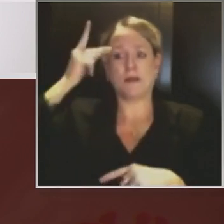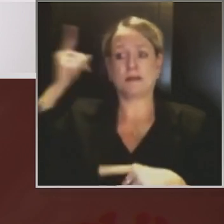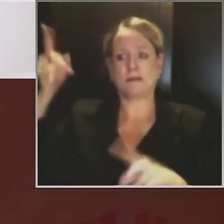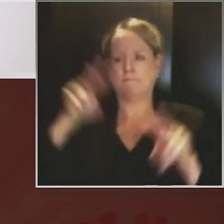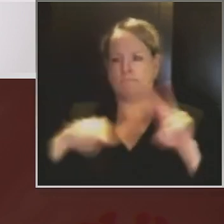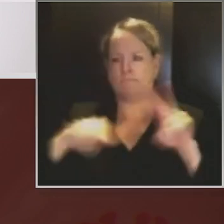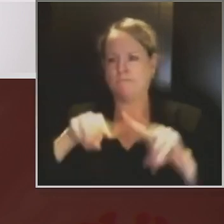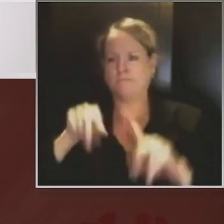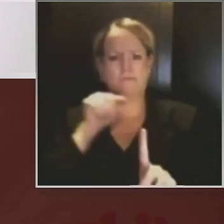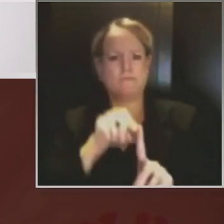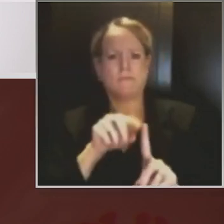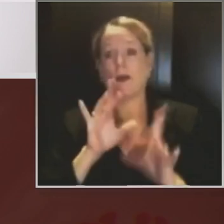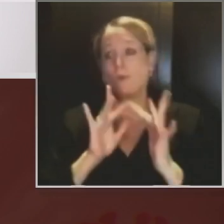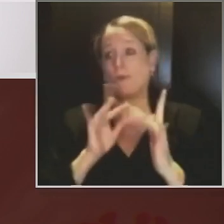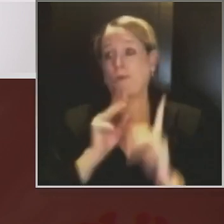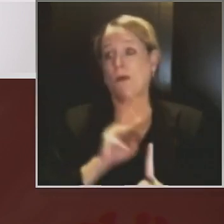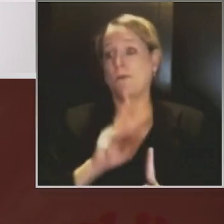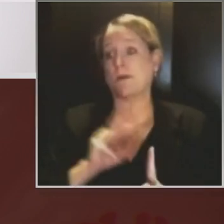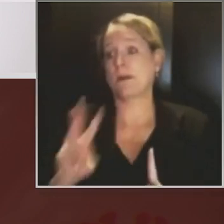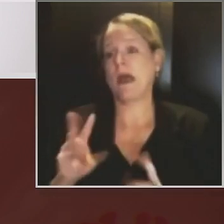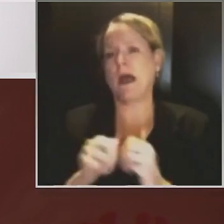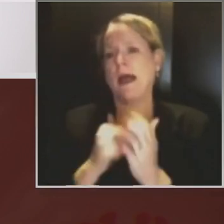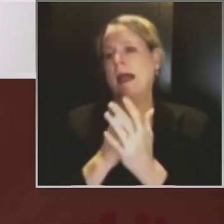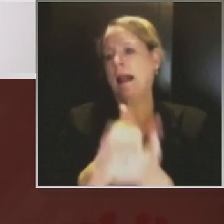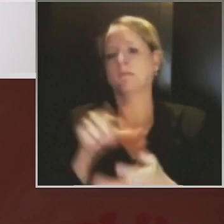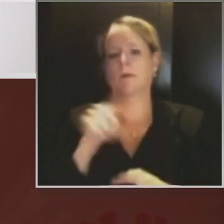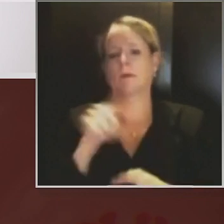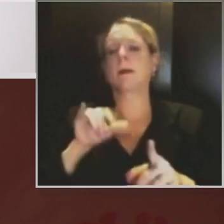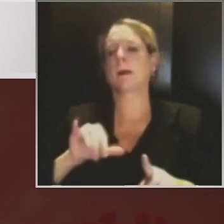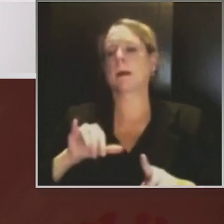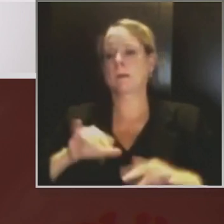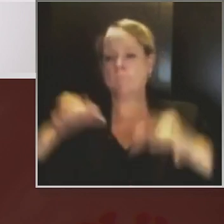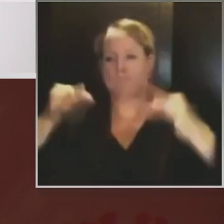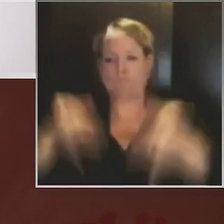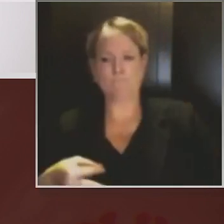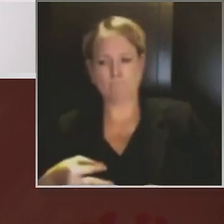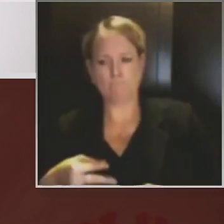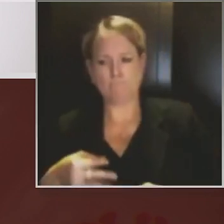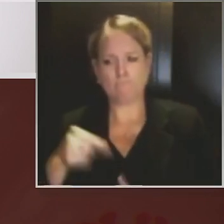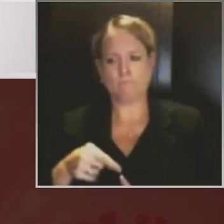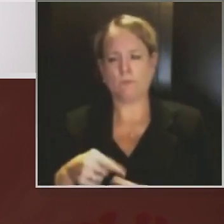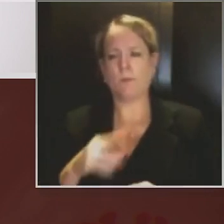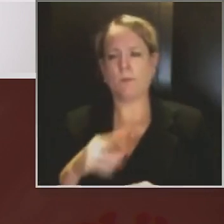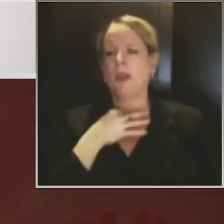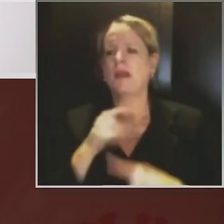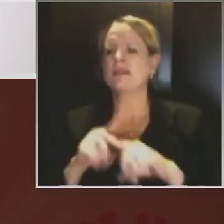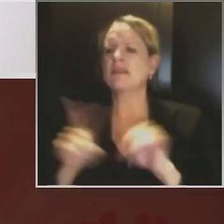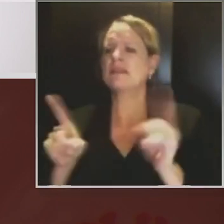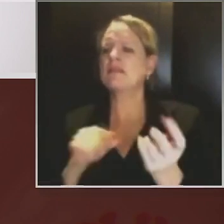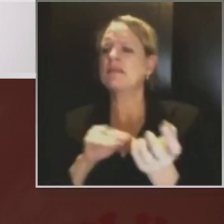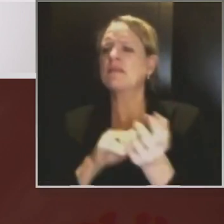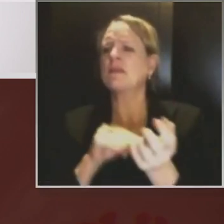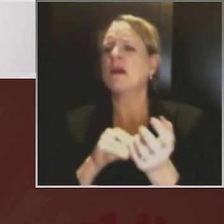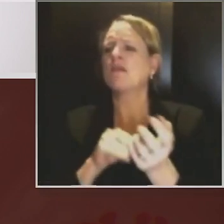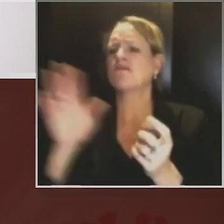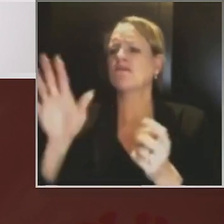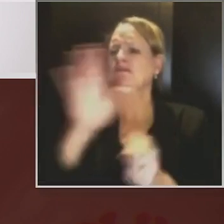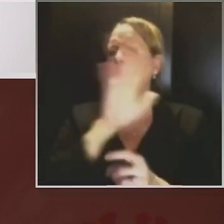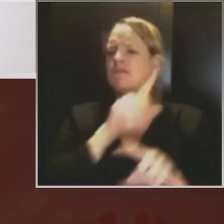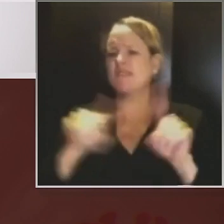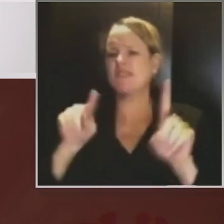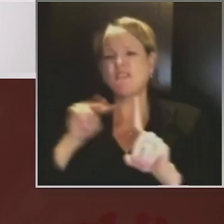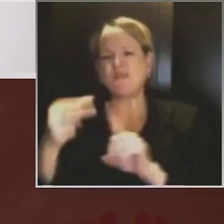importance of taking a test. Maybe they had one-to-one contact with someone who tested positive, like a lot of contacts,